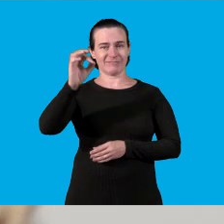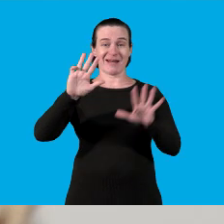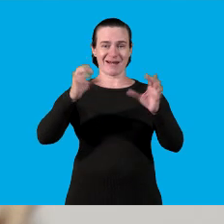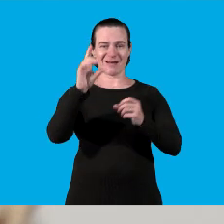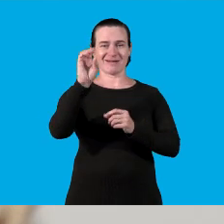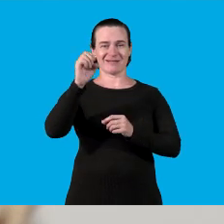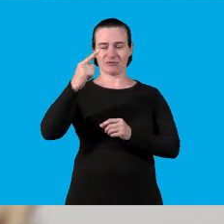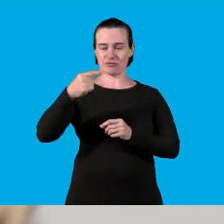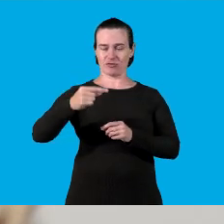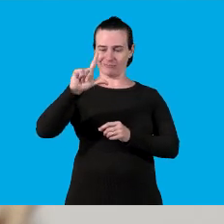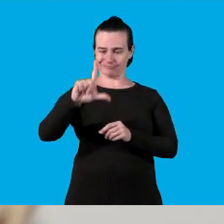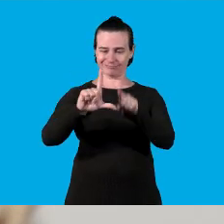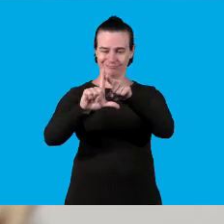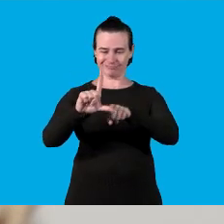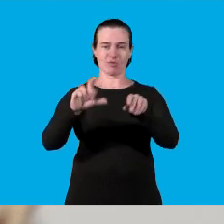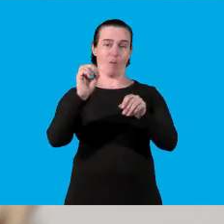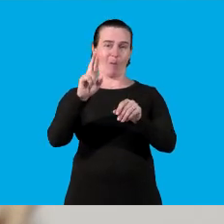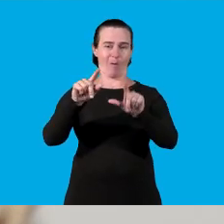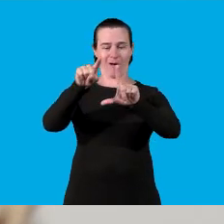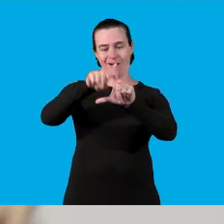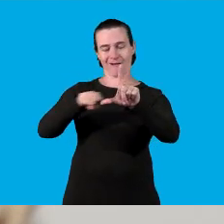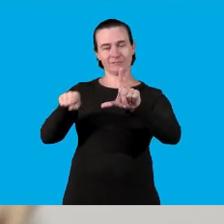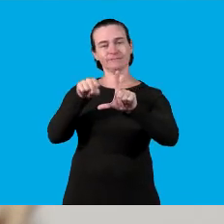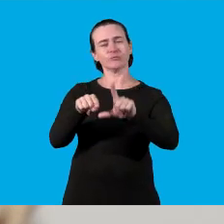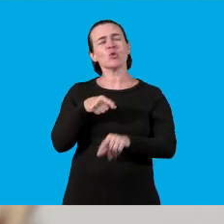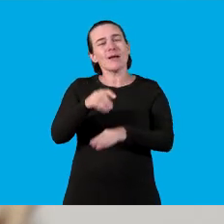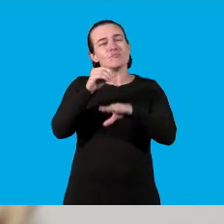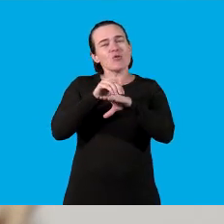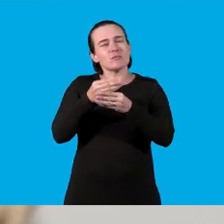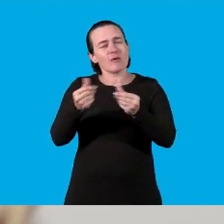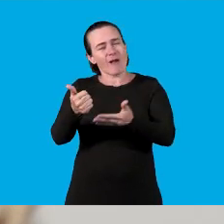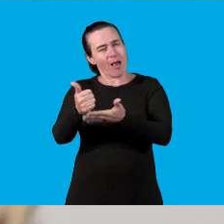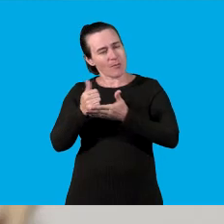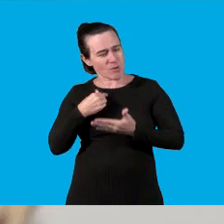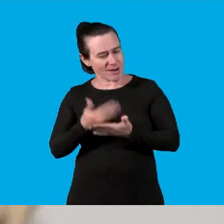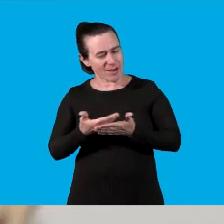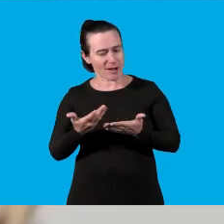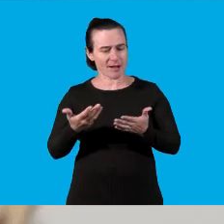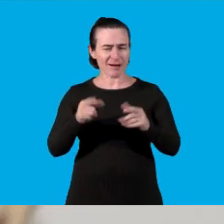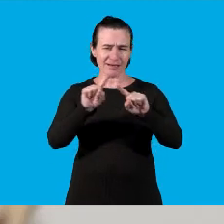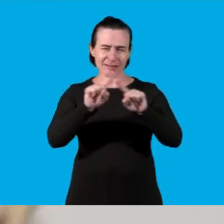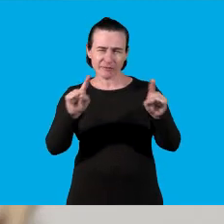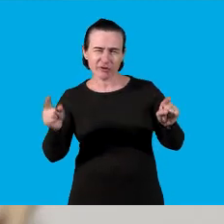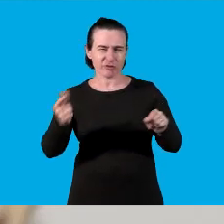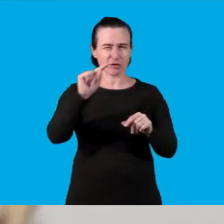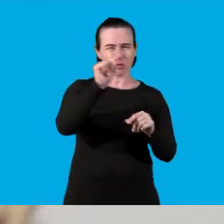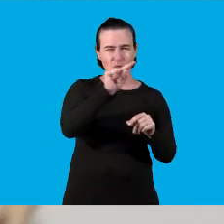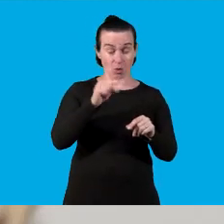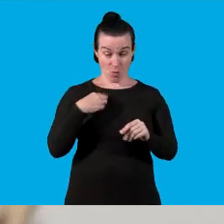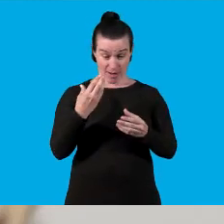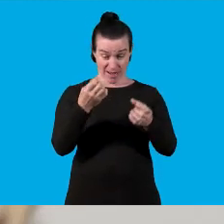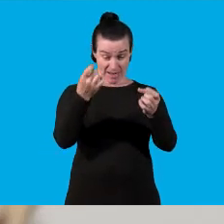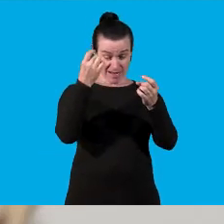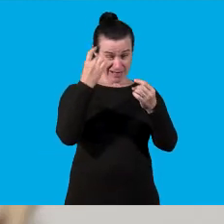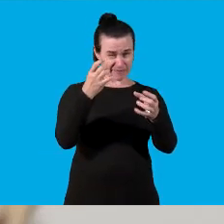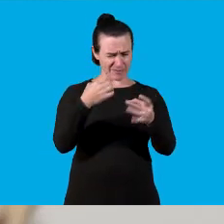not perpendicular. That's what it means. So problem solving helps us to be able to look at different questions using the